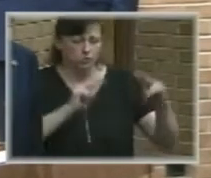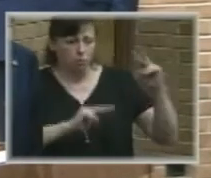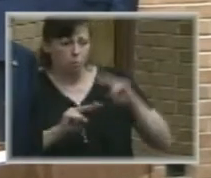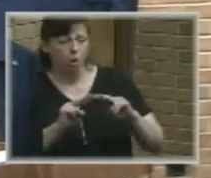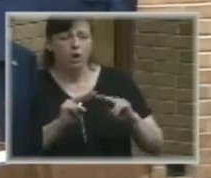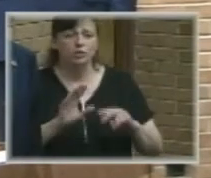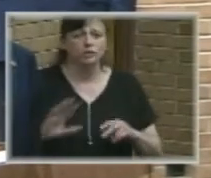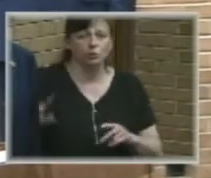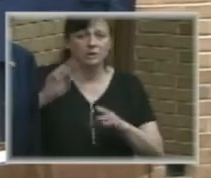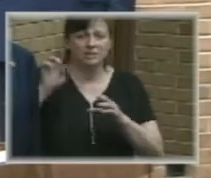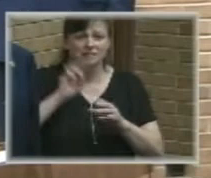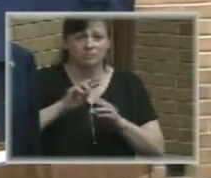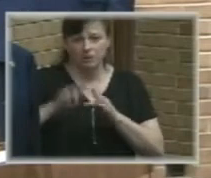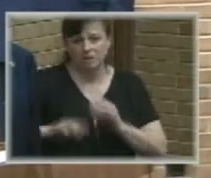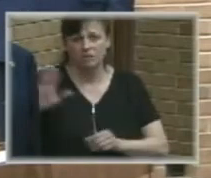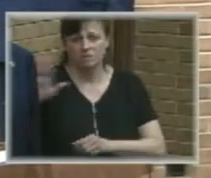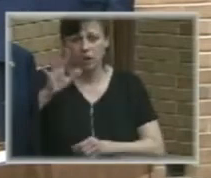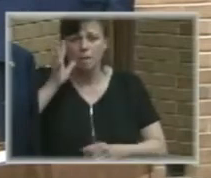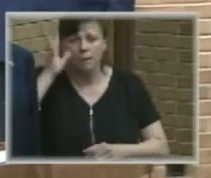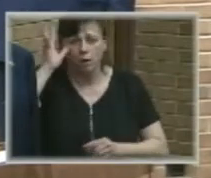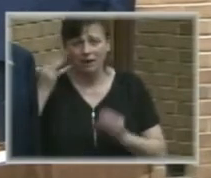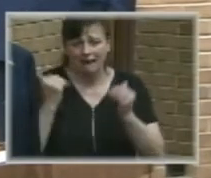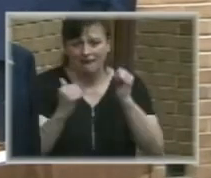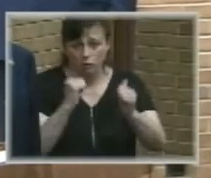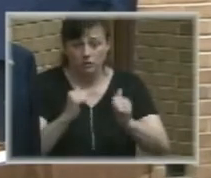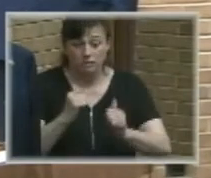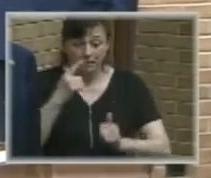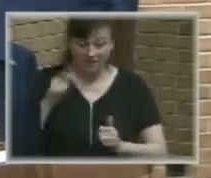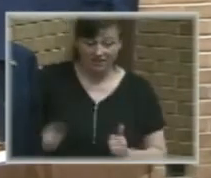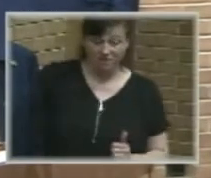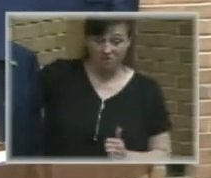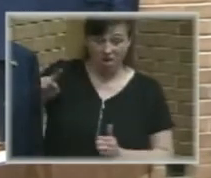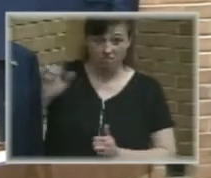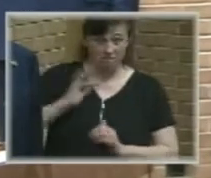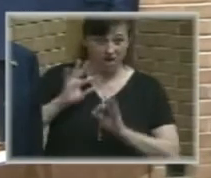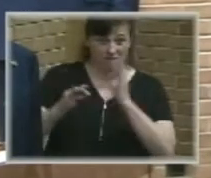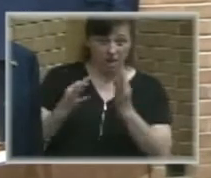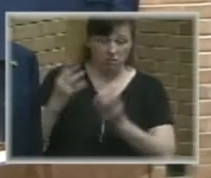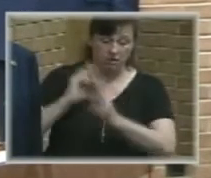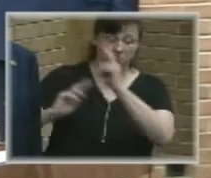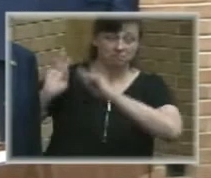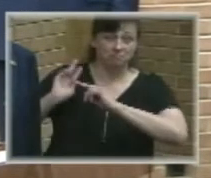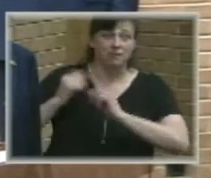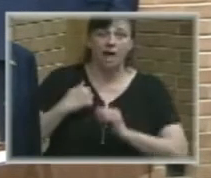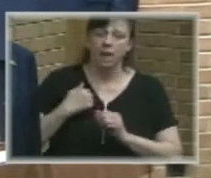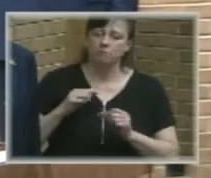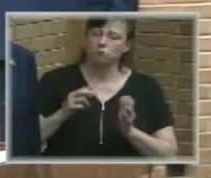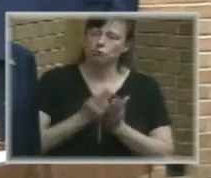parenting. Because of them, I truly am a living example of the American dream.